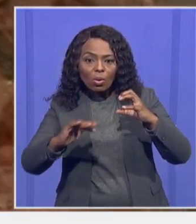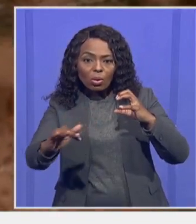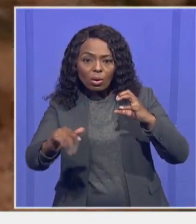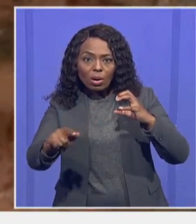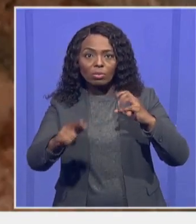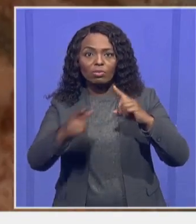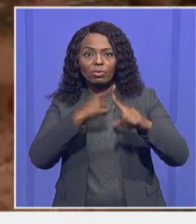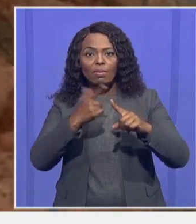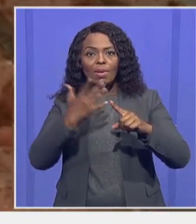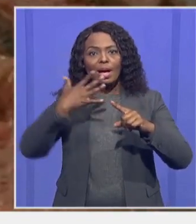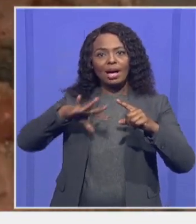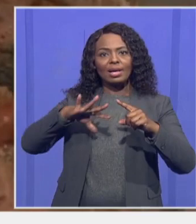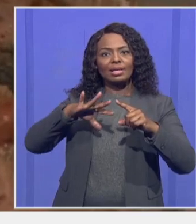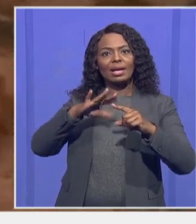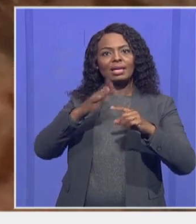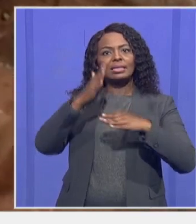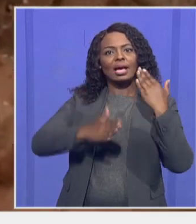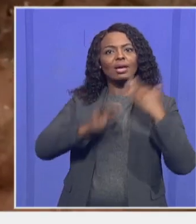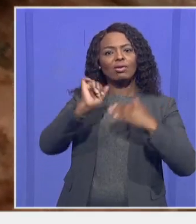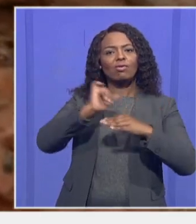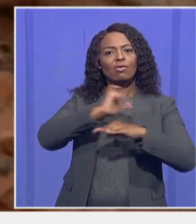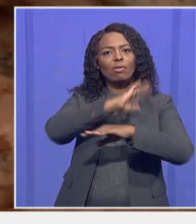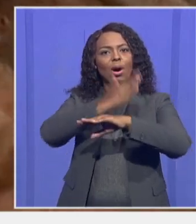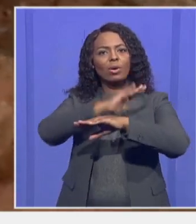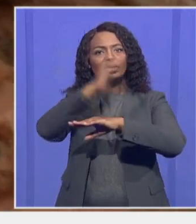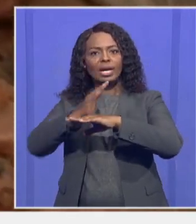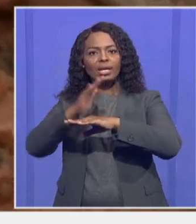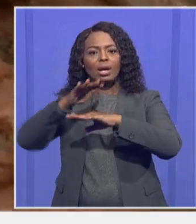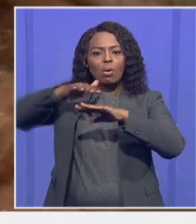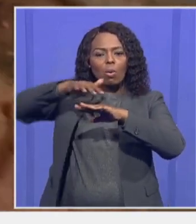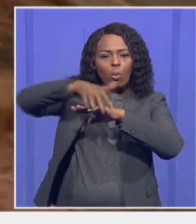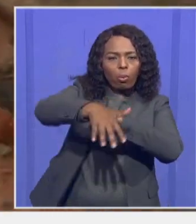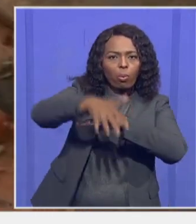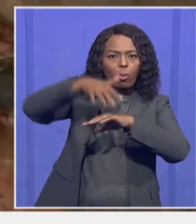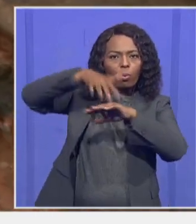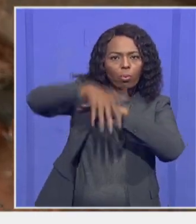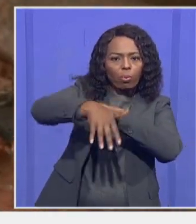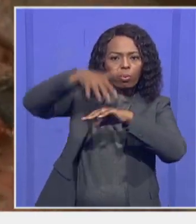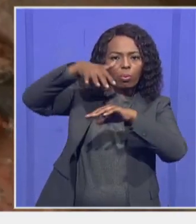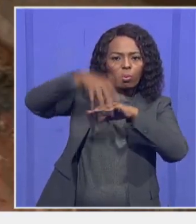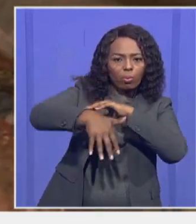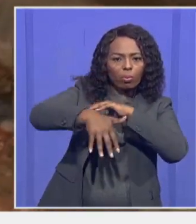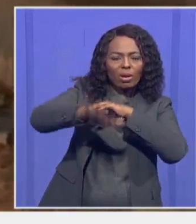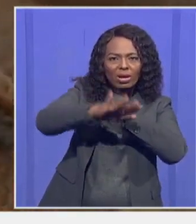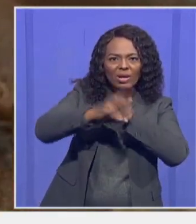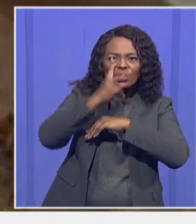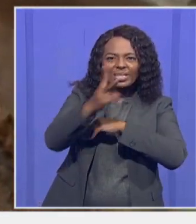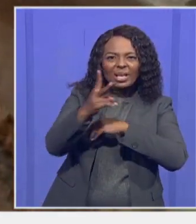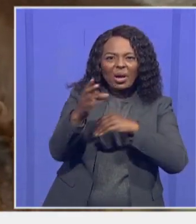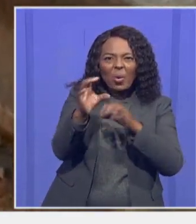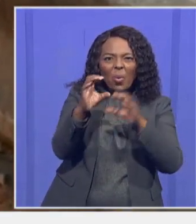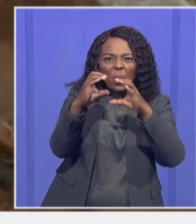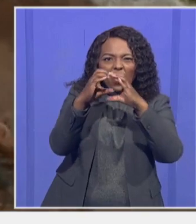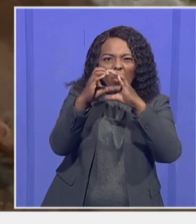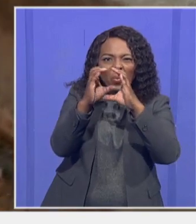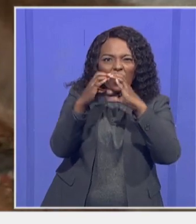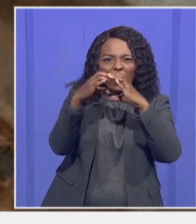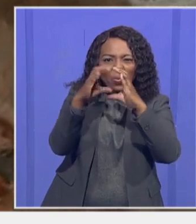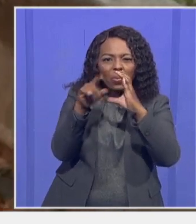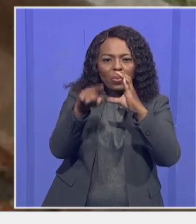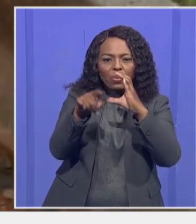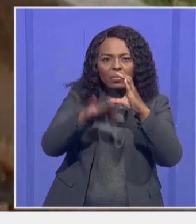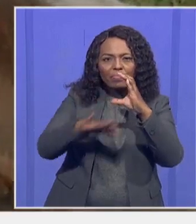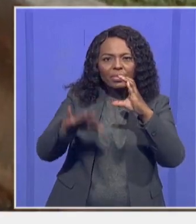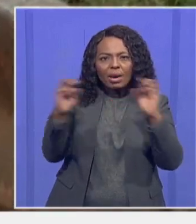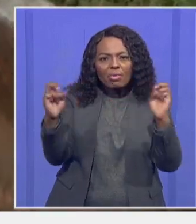other side of the mountain and then it flows into this what looks like a hole. As you can see, there's part of the bridge, there's a sign